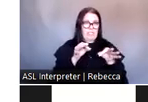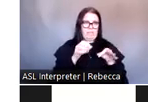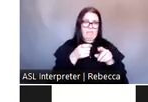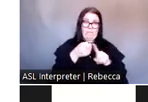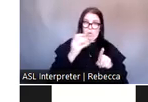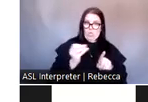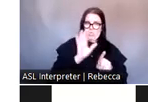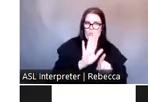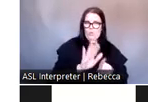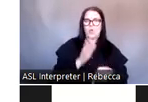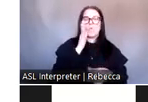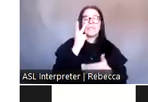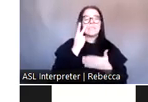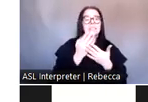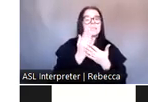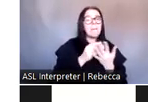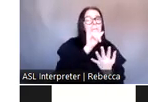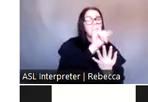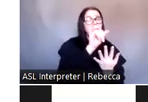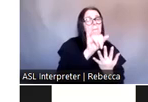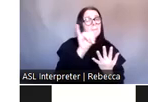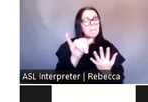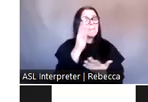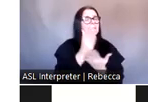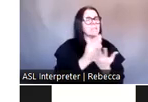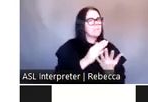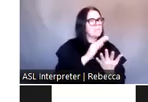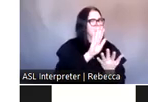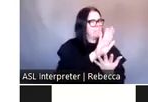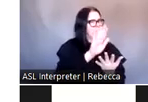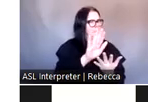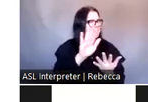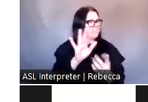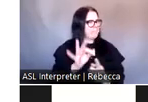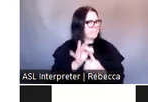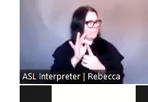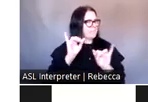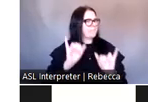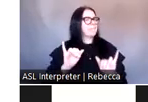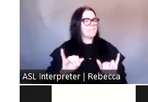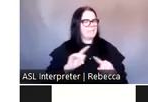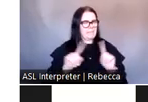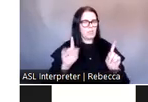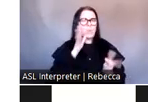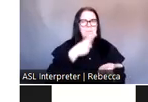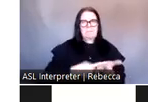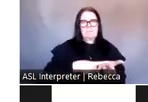there's some common pieces and some slightly different pieces as we work through those definitions to start our session today.